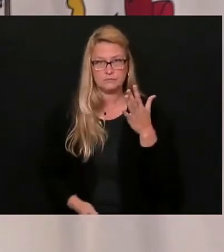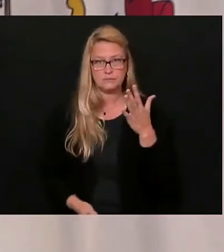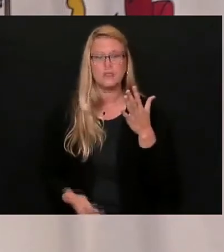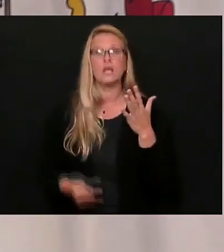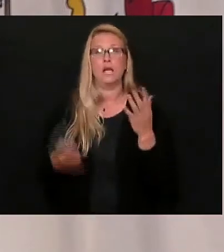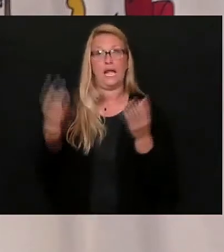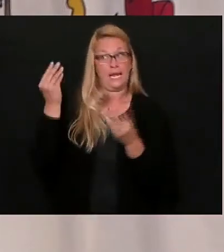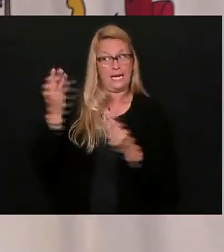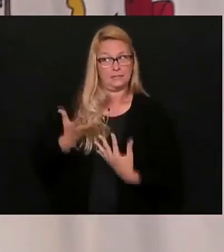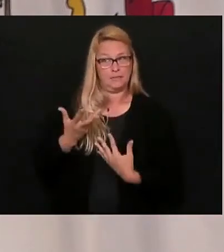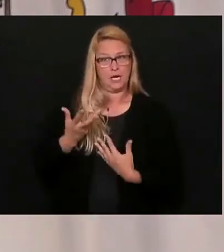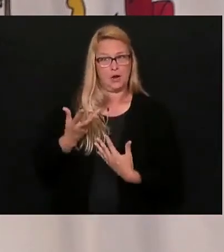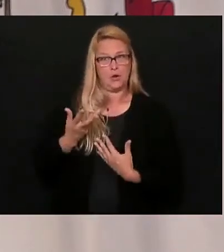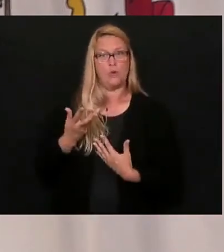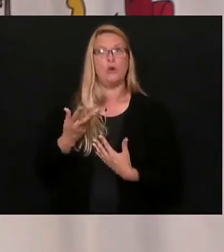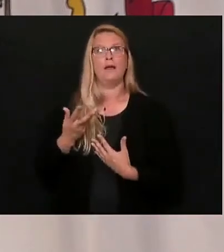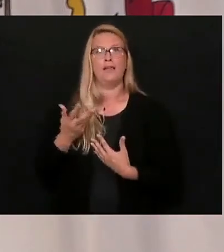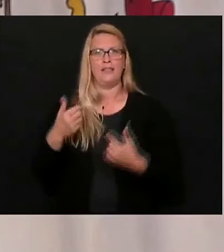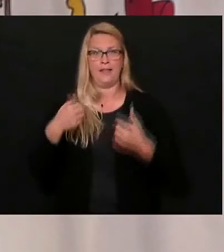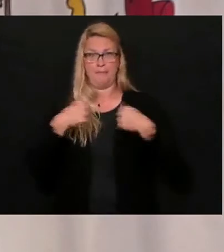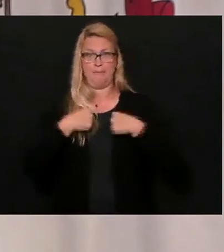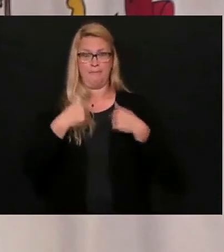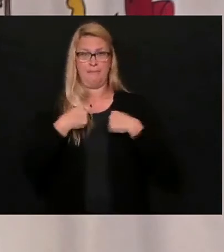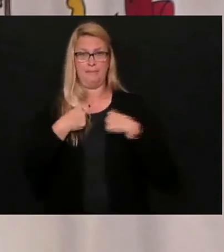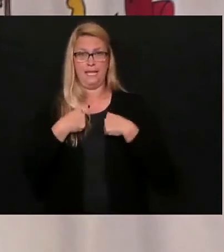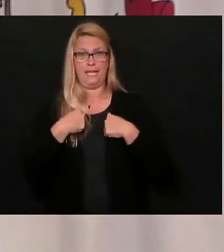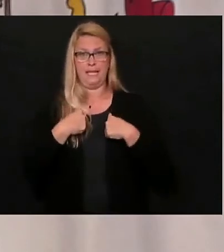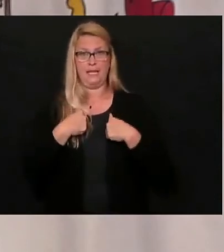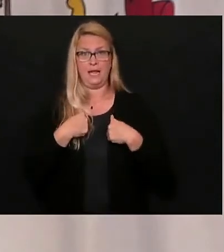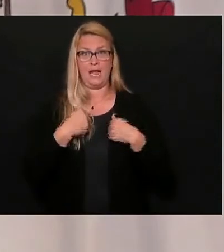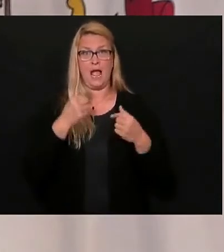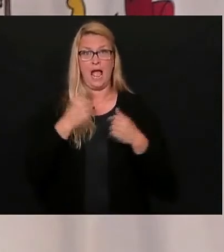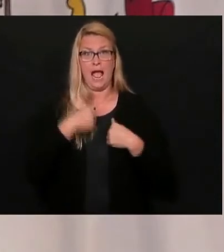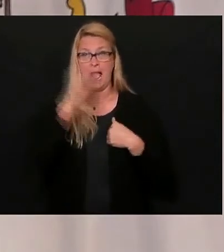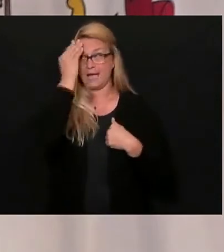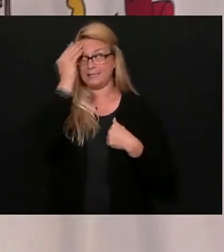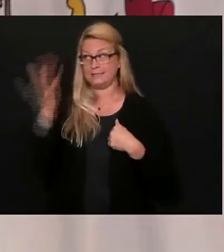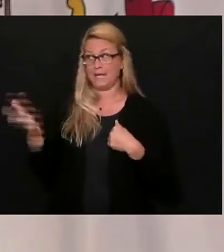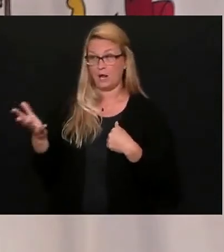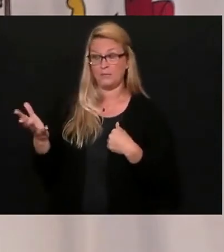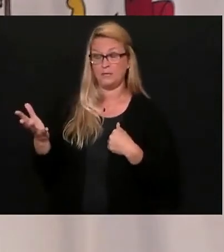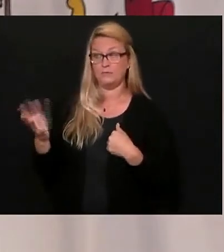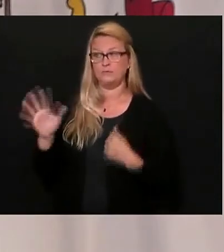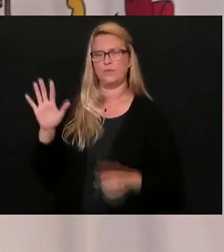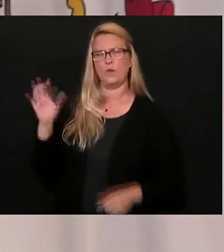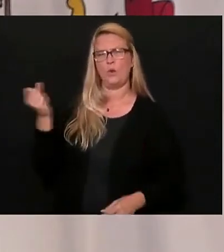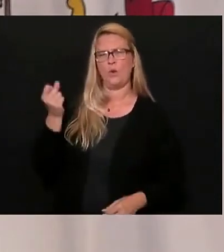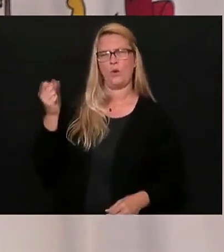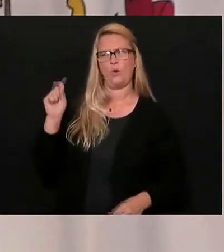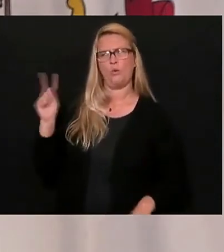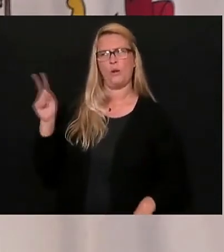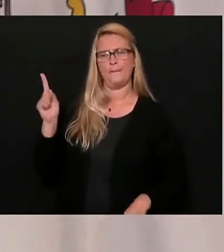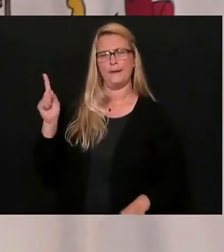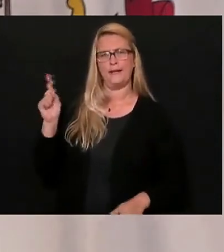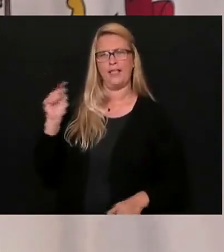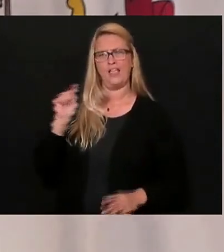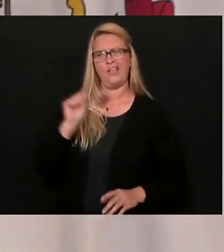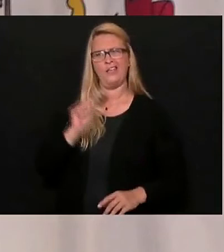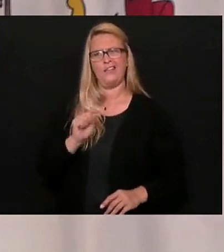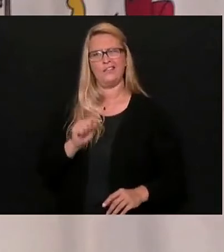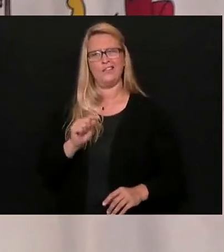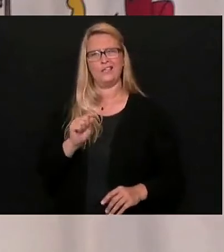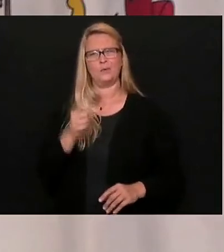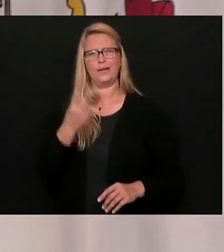that point in time, then what I do is I tell Dr. Marsh, I said, wait a minute. This county is